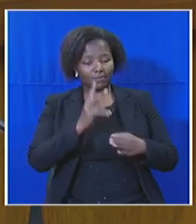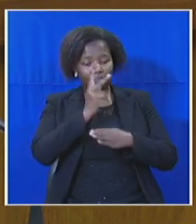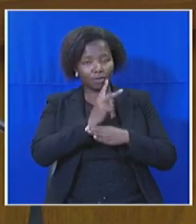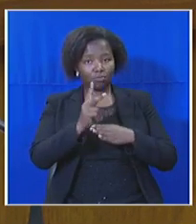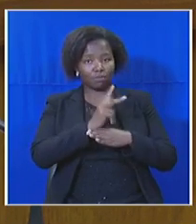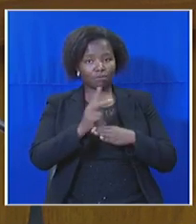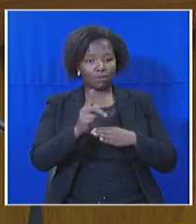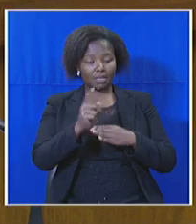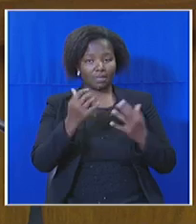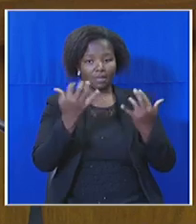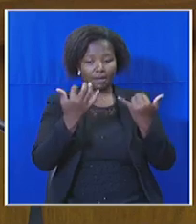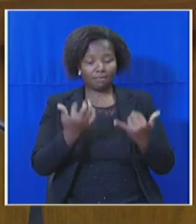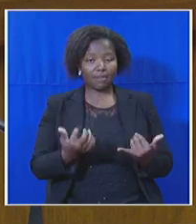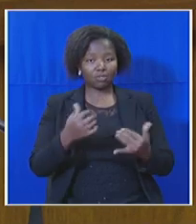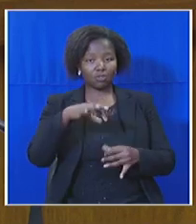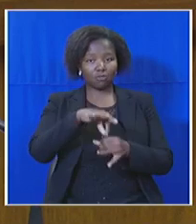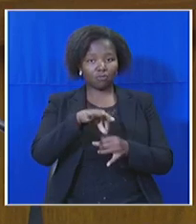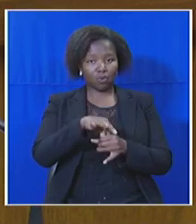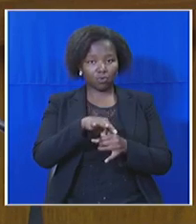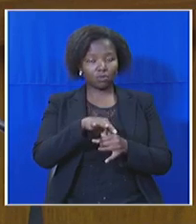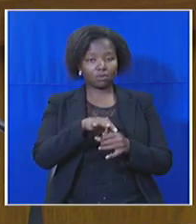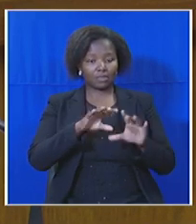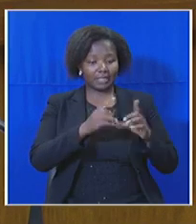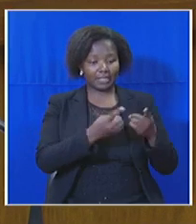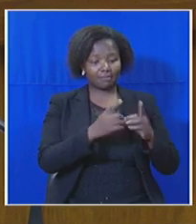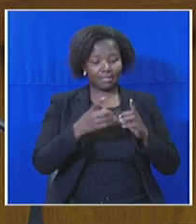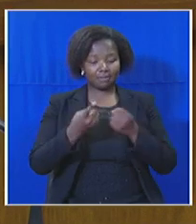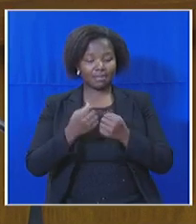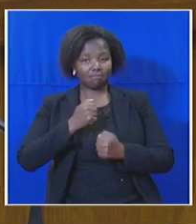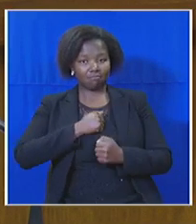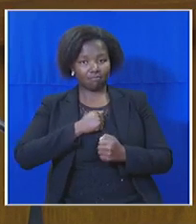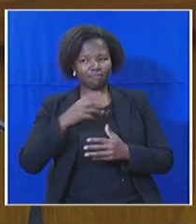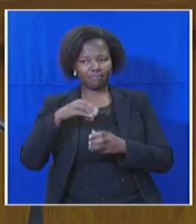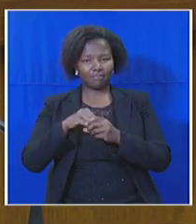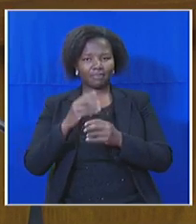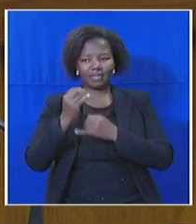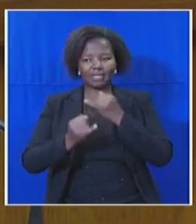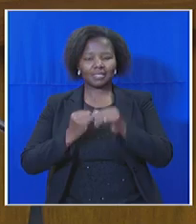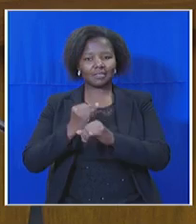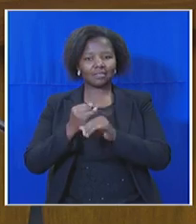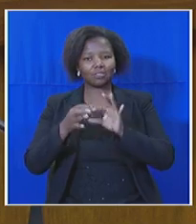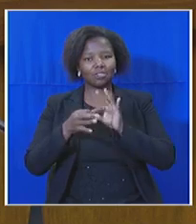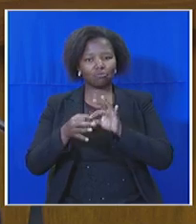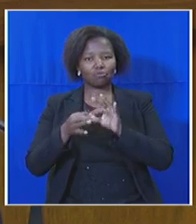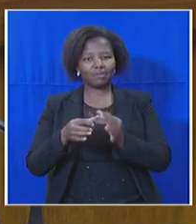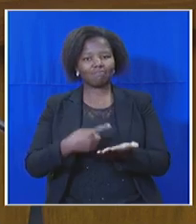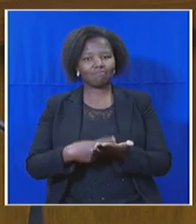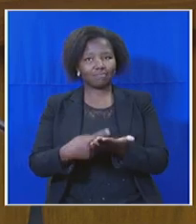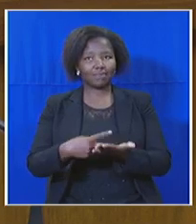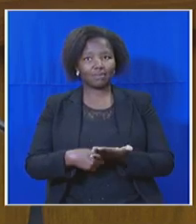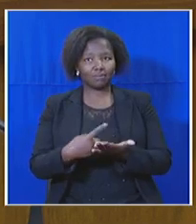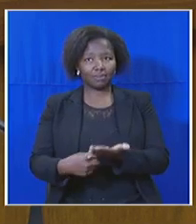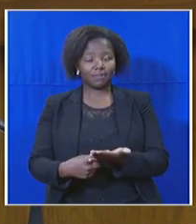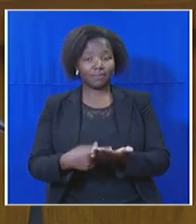vote speeches for our department budget vote of international relations debate. We spent the